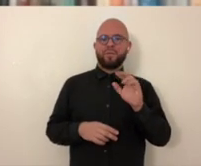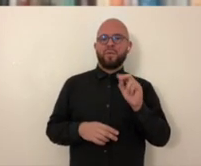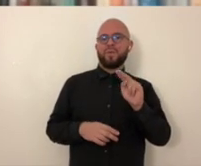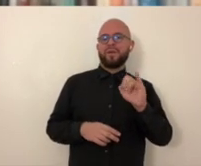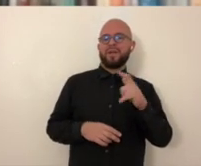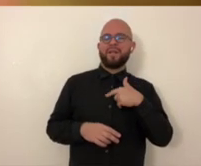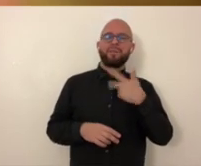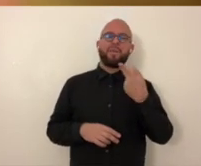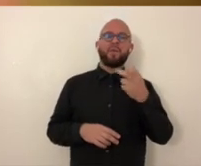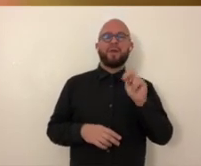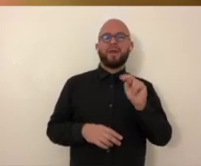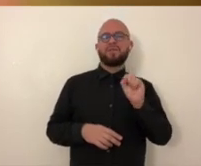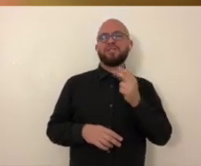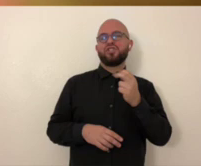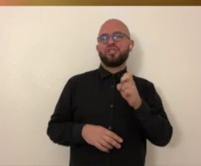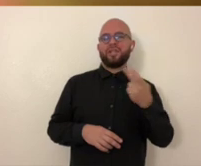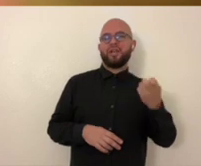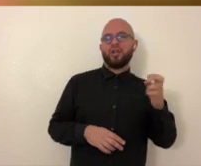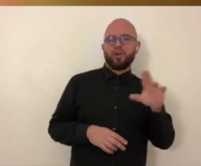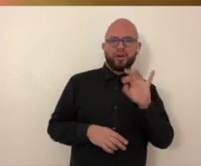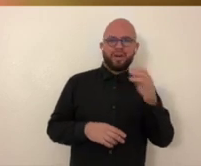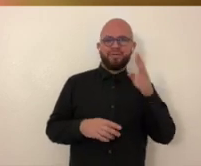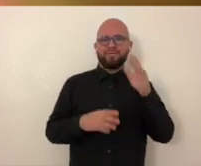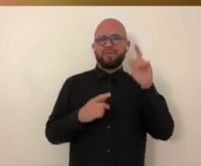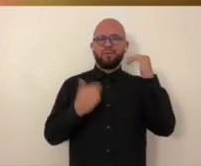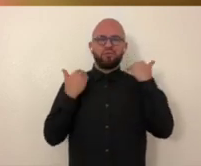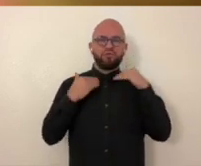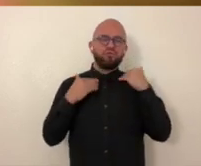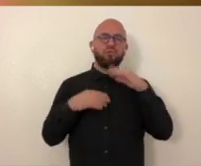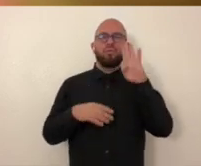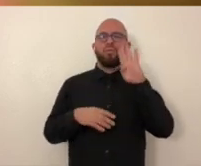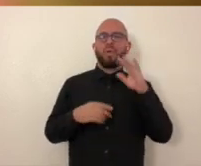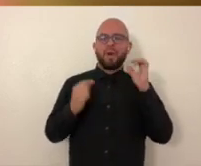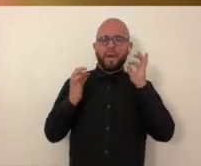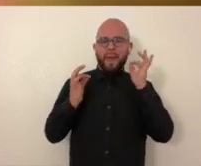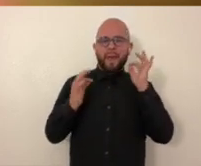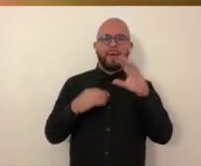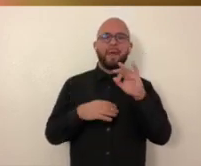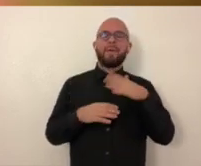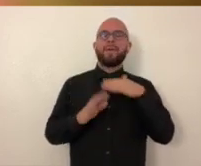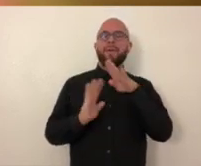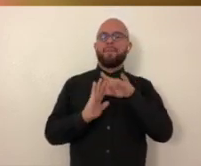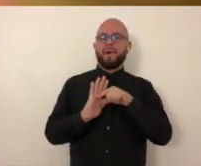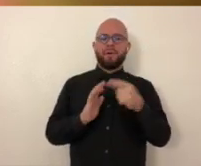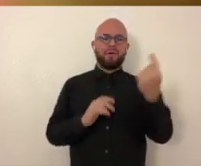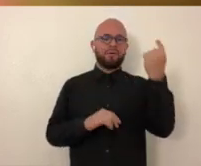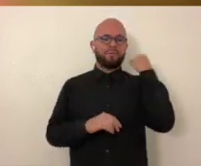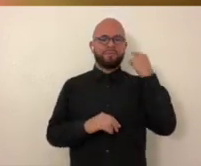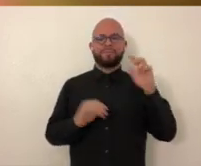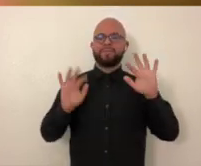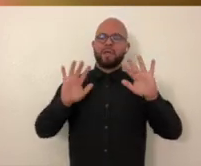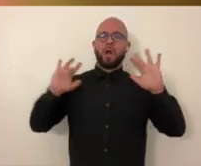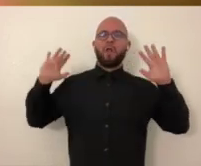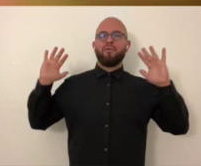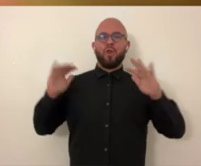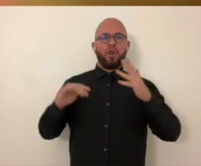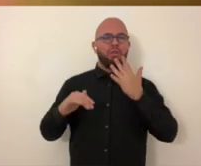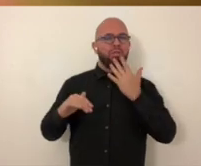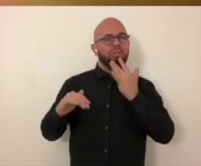Welcome. Hi, my name's Emily Tironi. My pronouns are she, her, and I have short brown